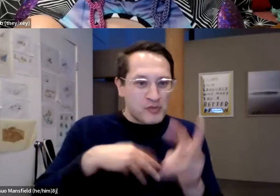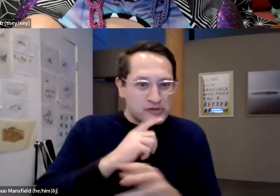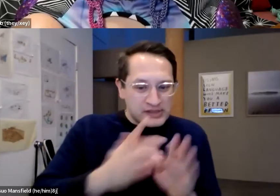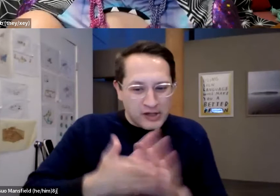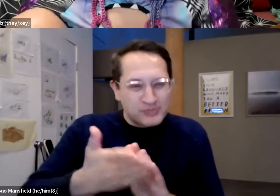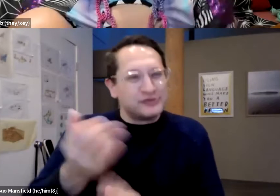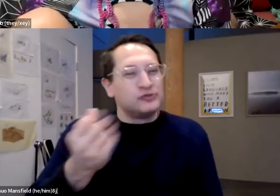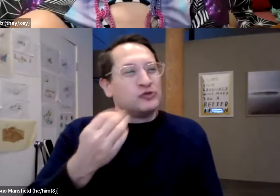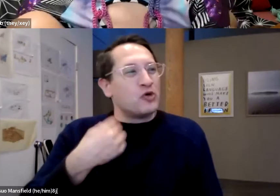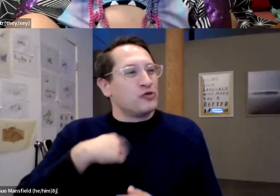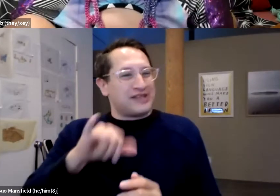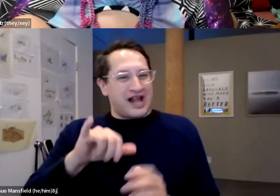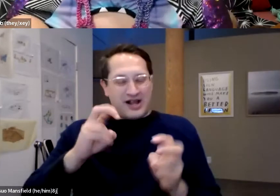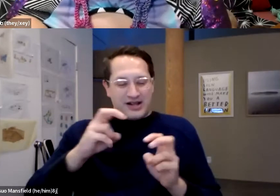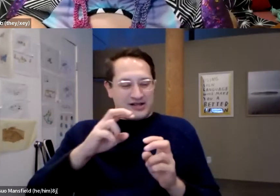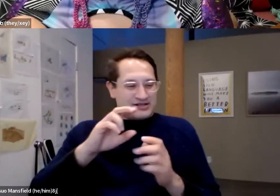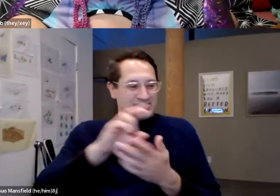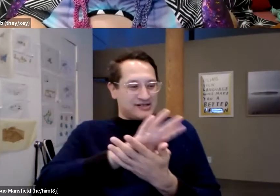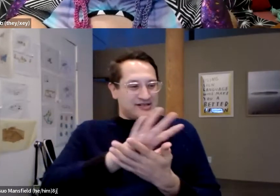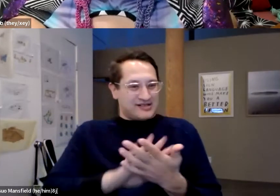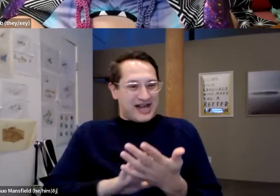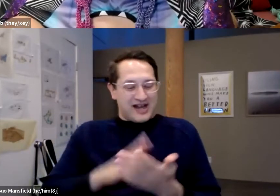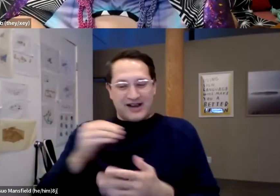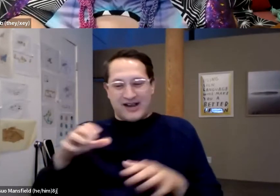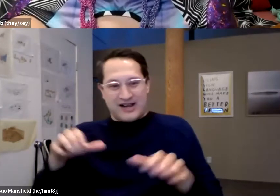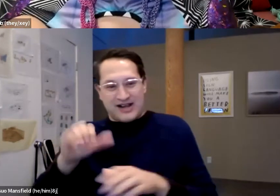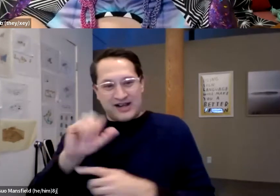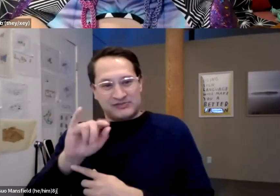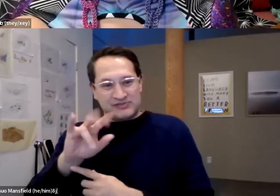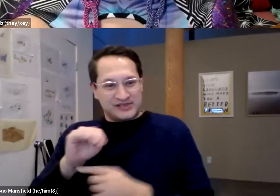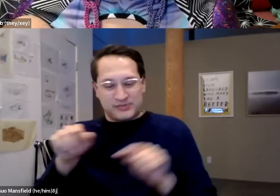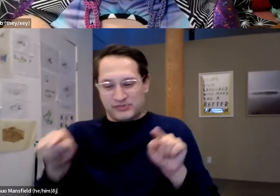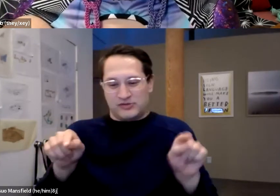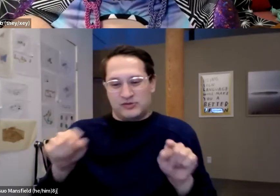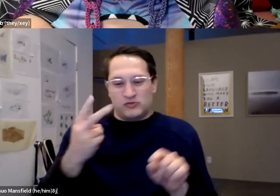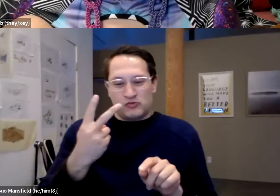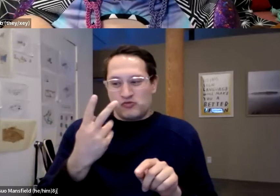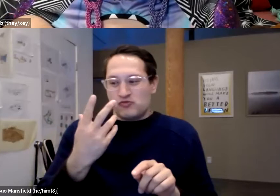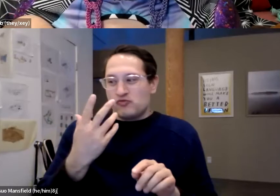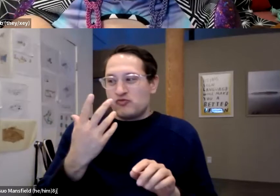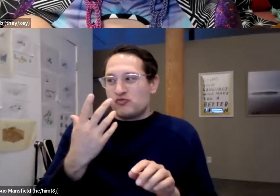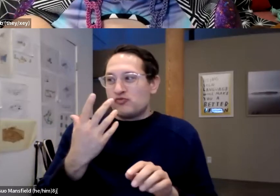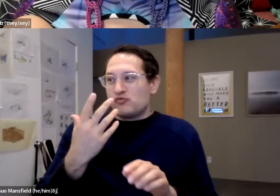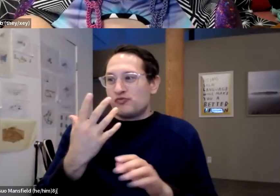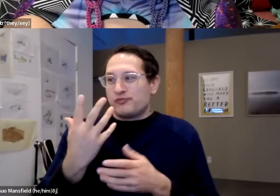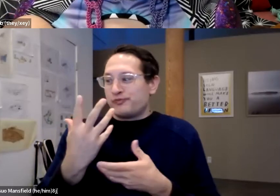to change the world, right? And how the world operates. Design and activism